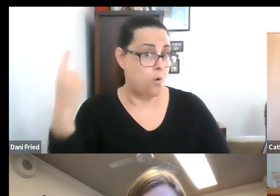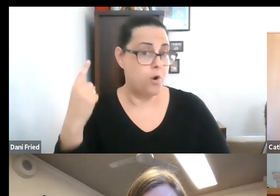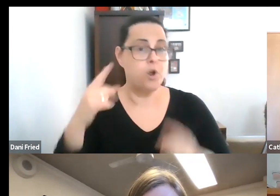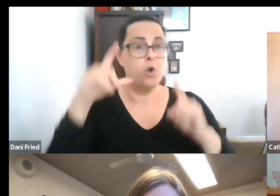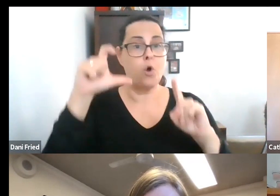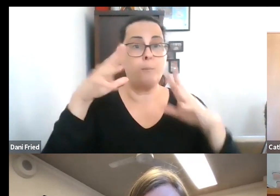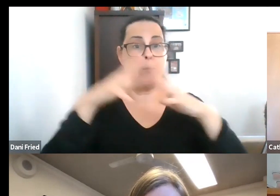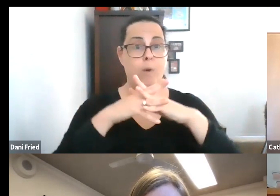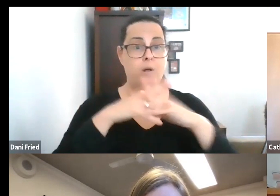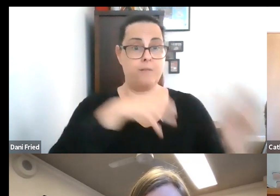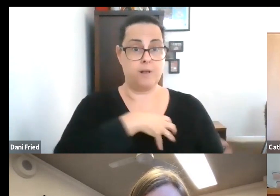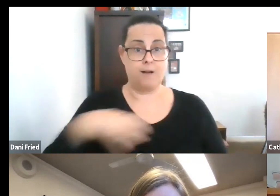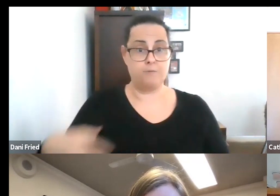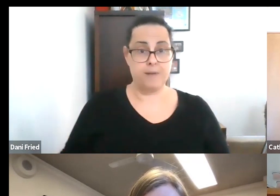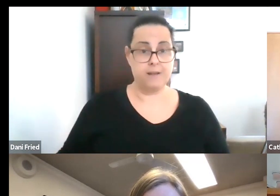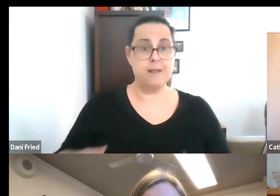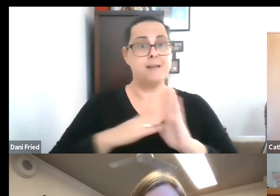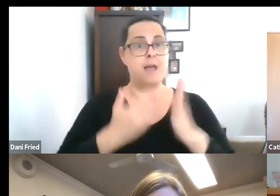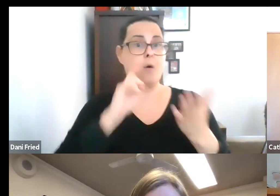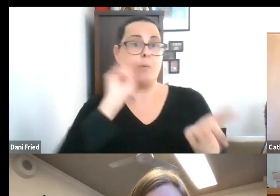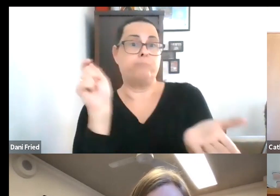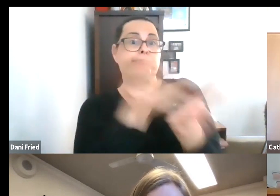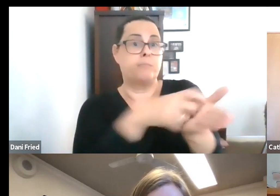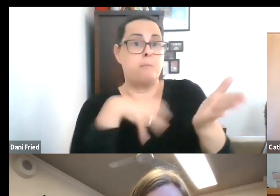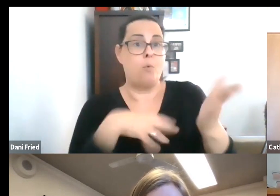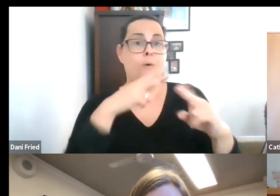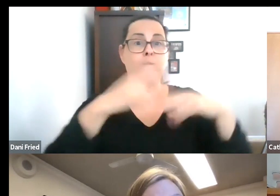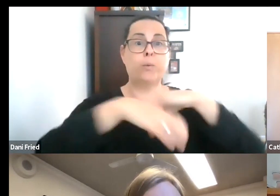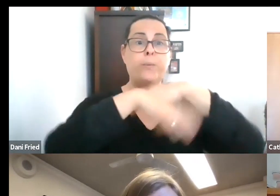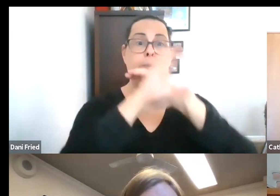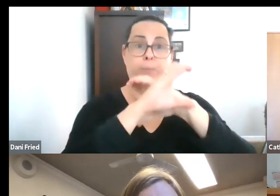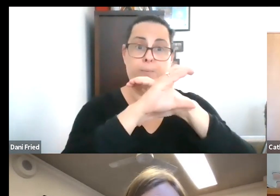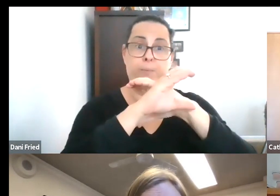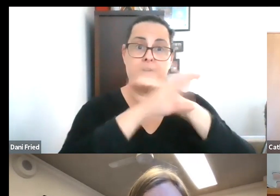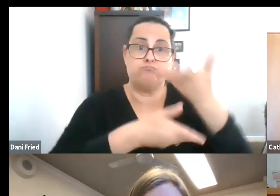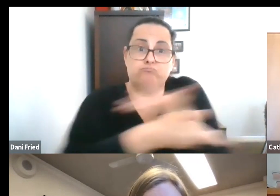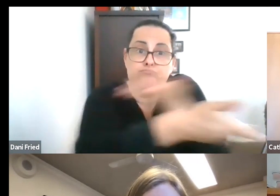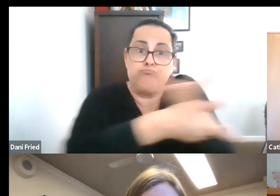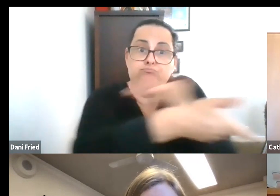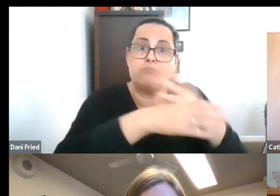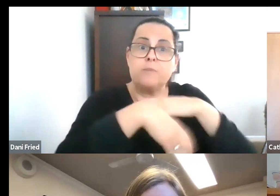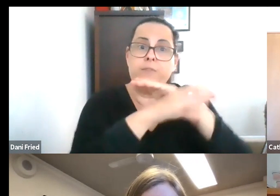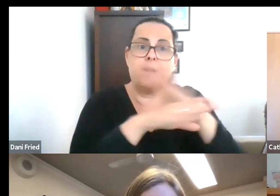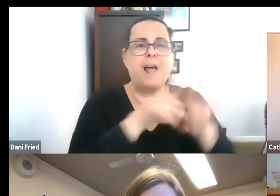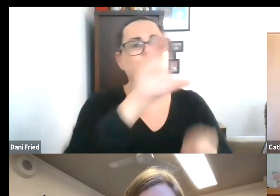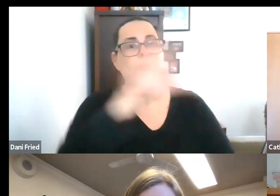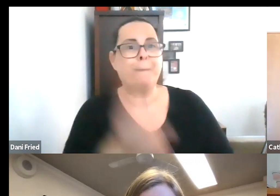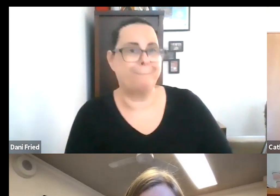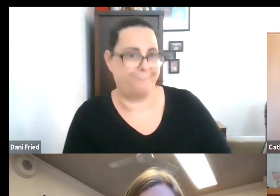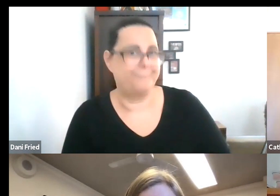Commonwealth is going to incentivise GPs using video conferencing, so Zoom meetings like